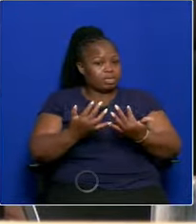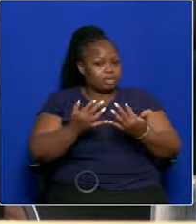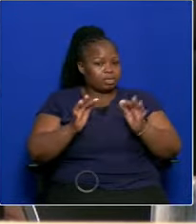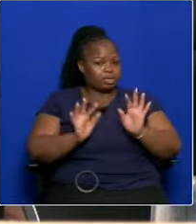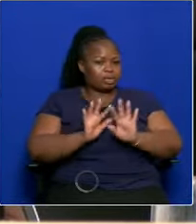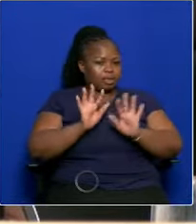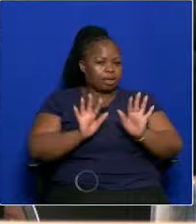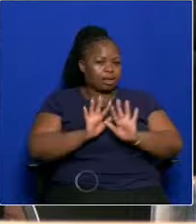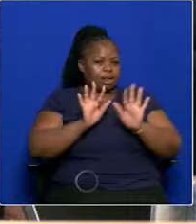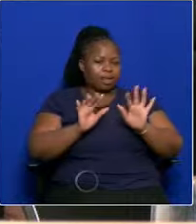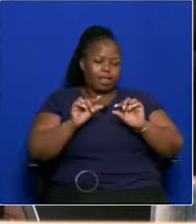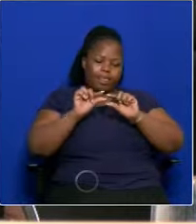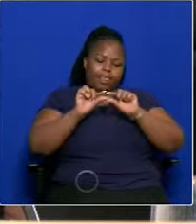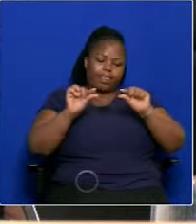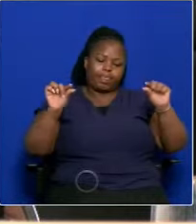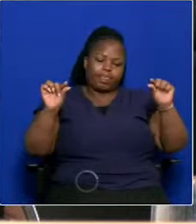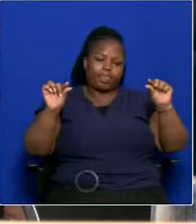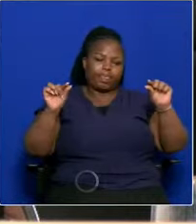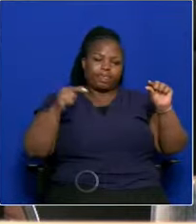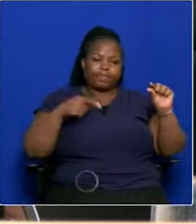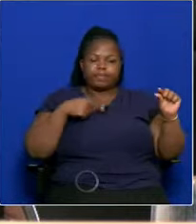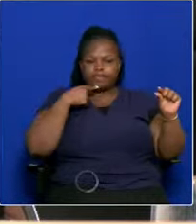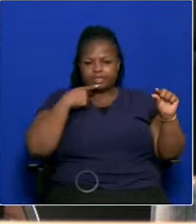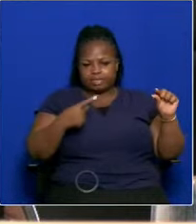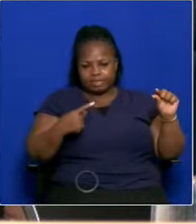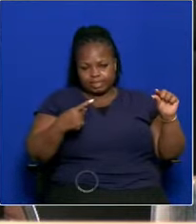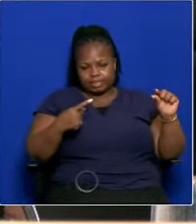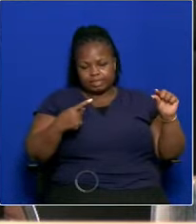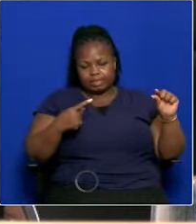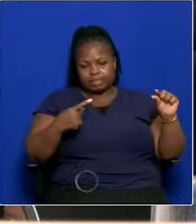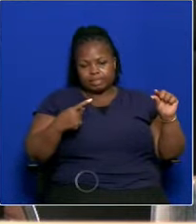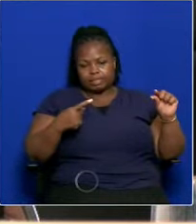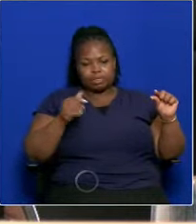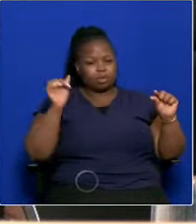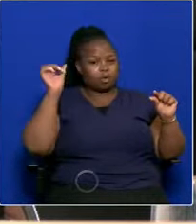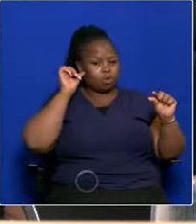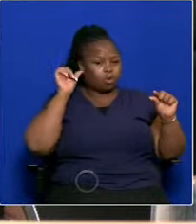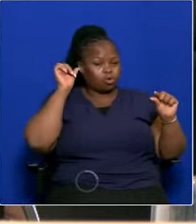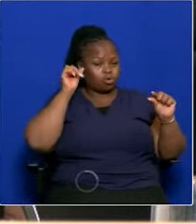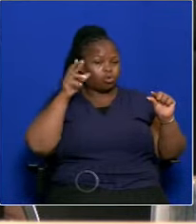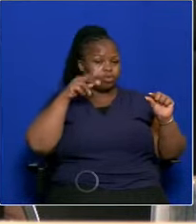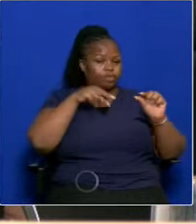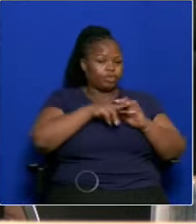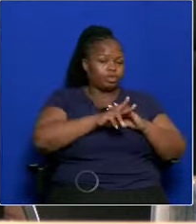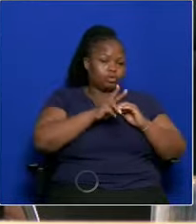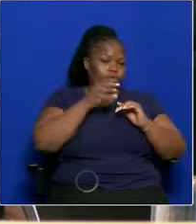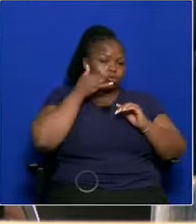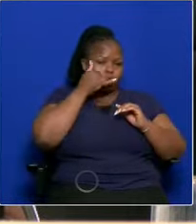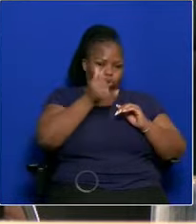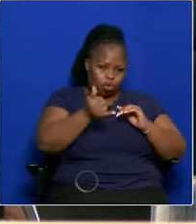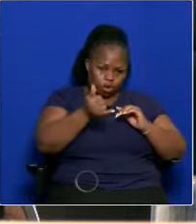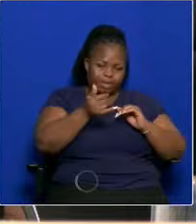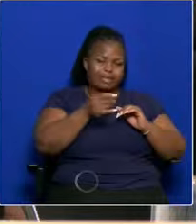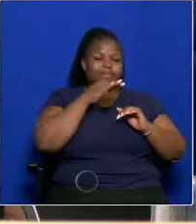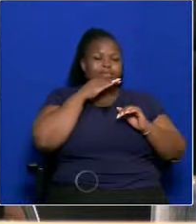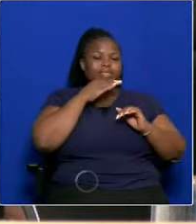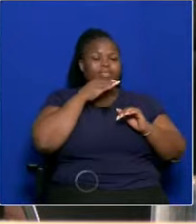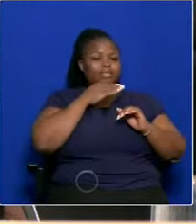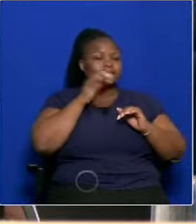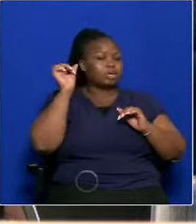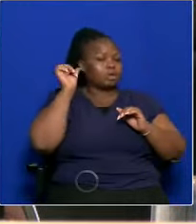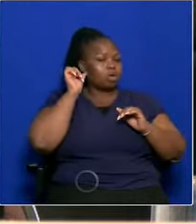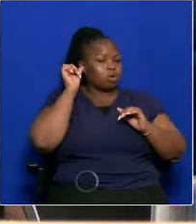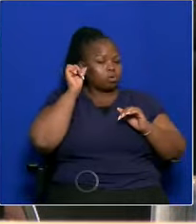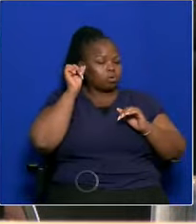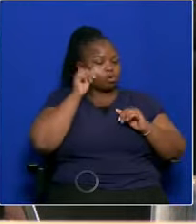where it says audio video call, those would be the ones that come from Mr. Matlala going